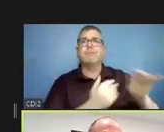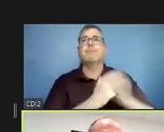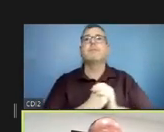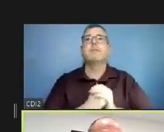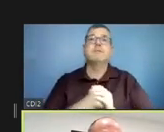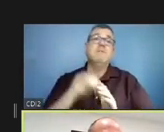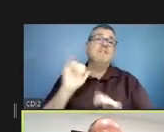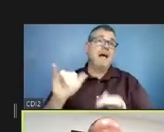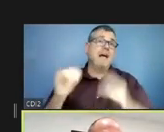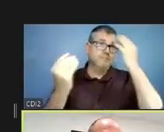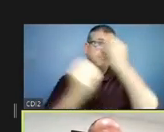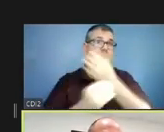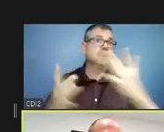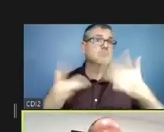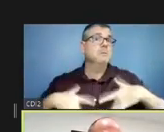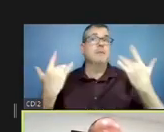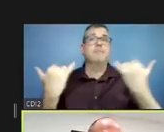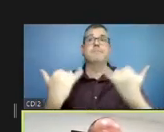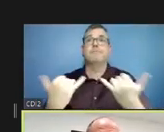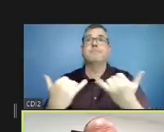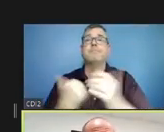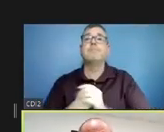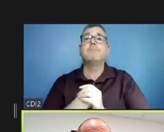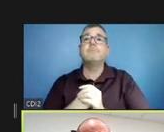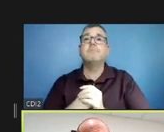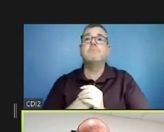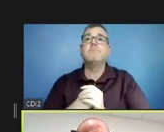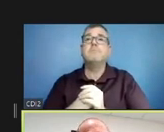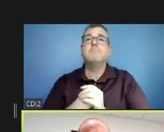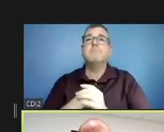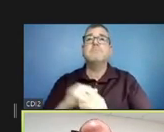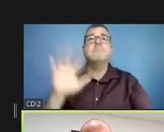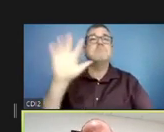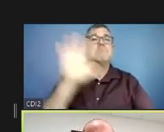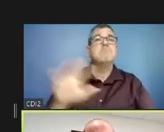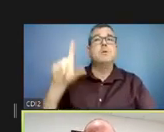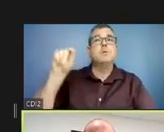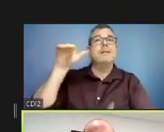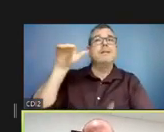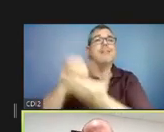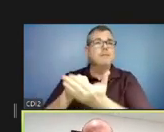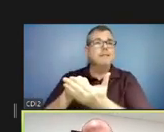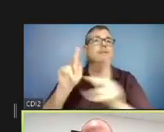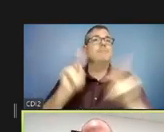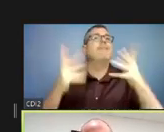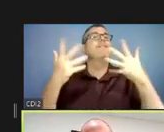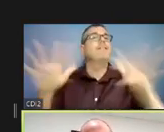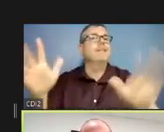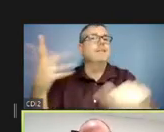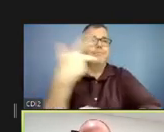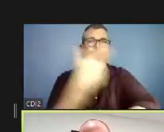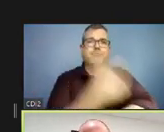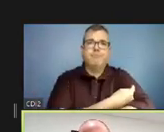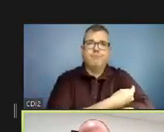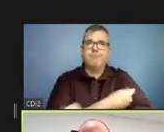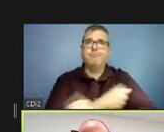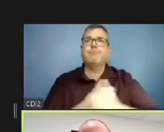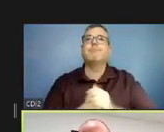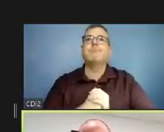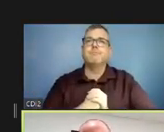20,262 folks have been vaccinated with at least one dose. Our biggest sort of,